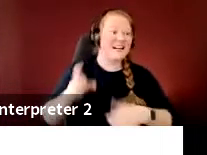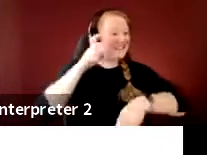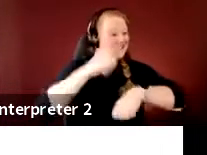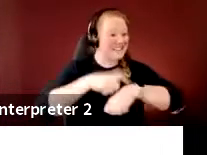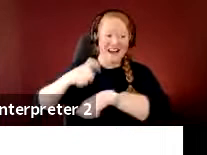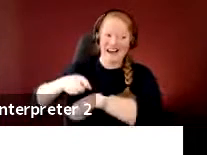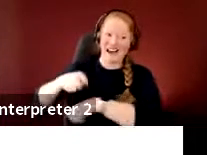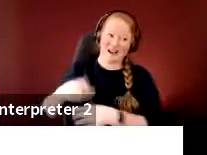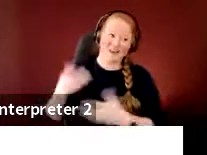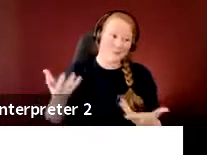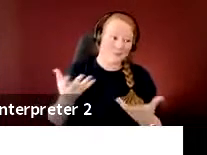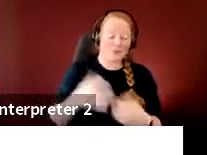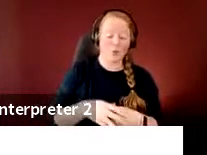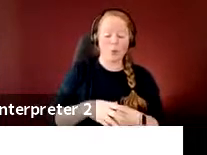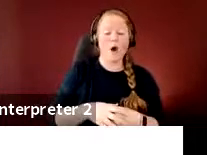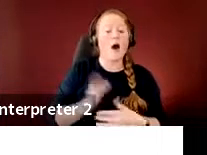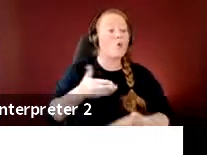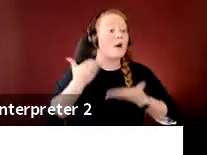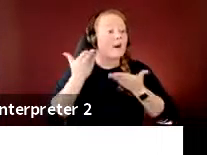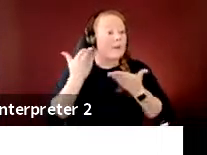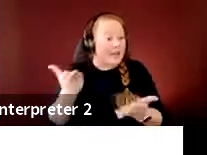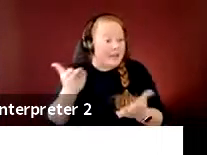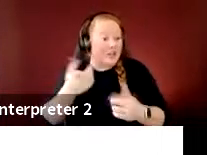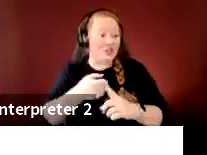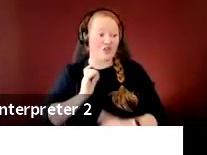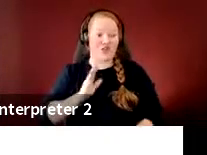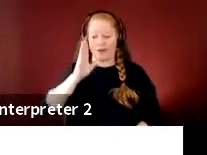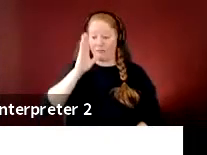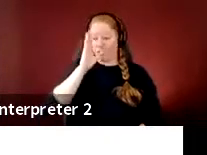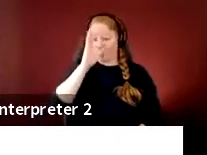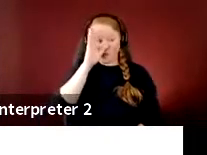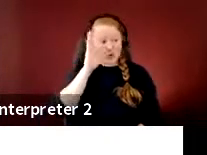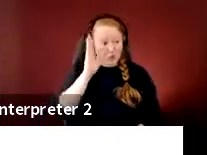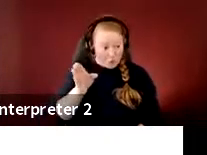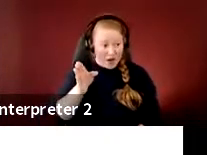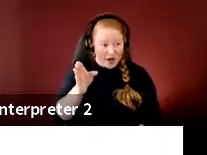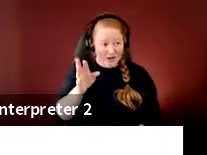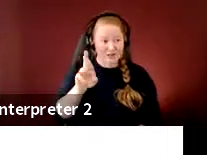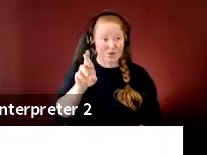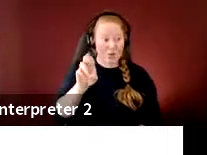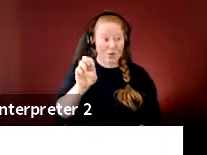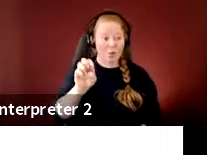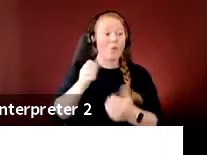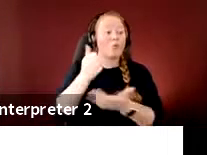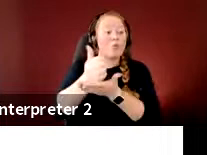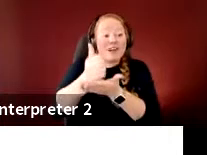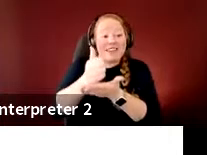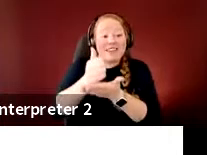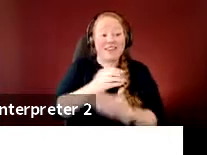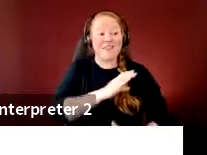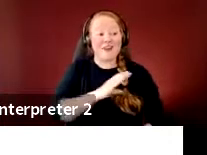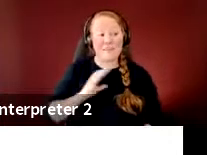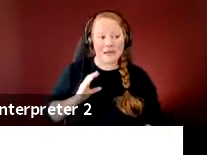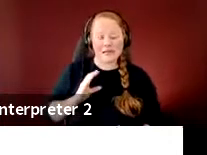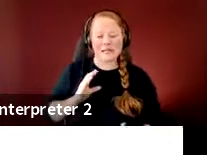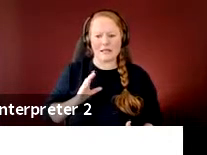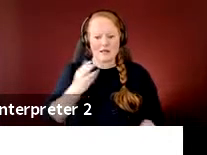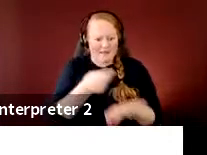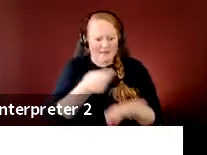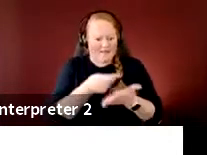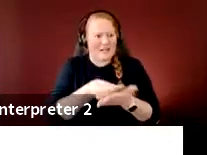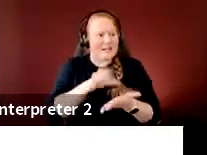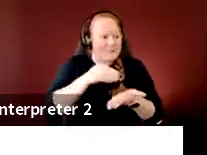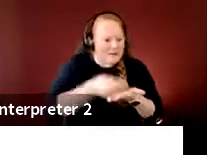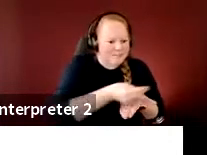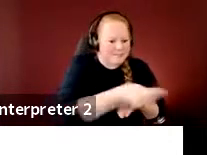our recommendation from the Direct Relief Committee is that stimulus funds should be dispersed and centralized